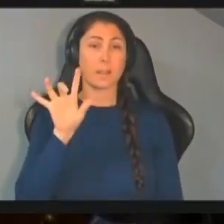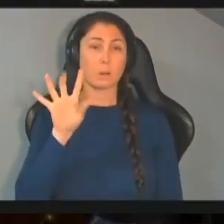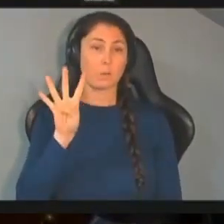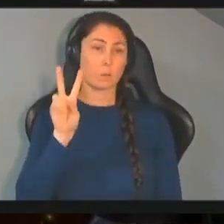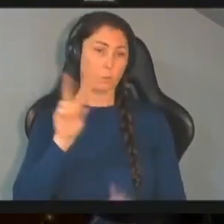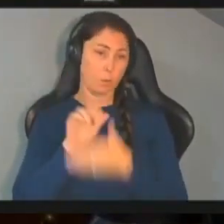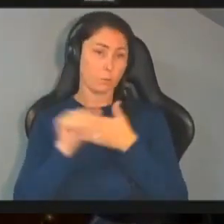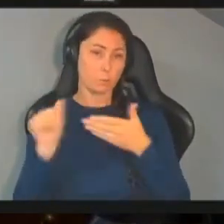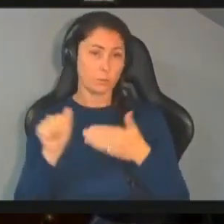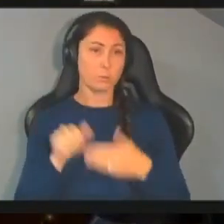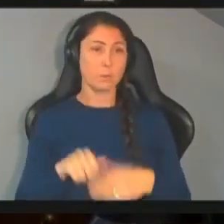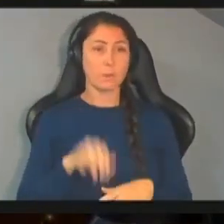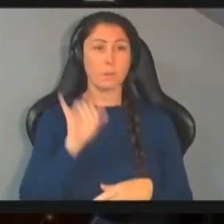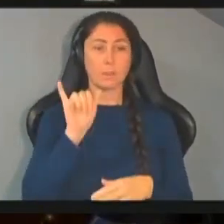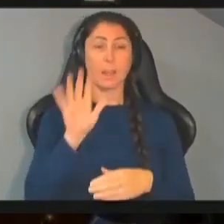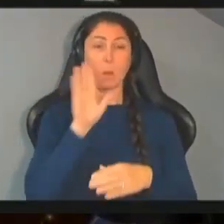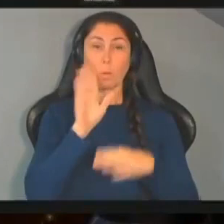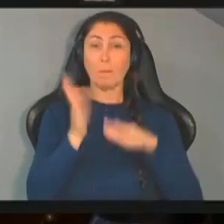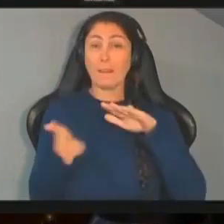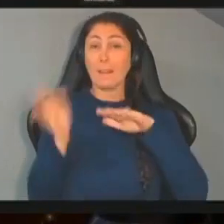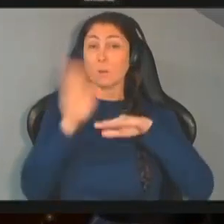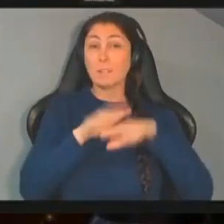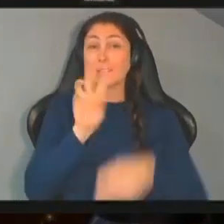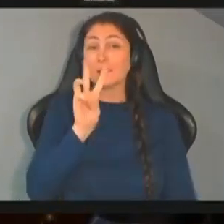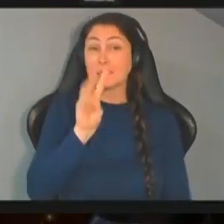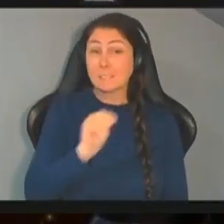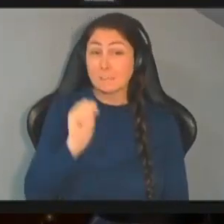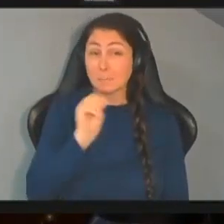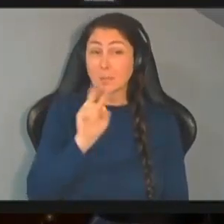$662,922,842, which is an increase of